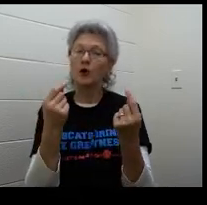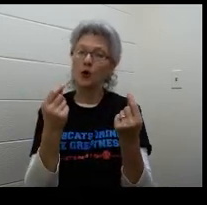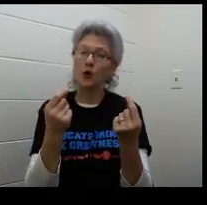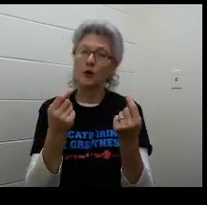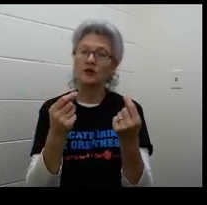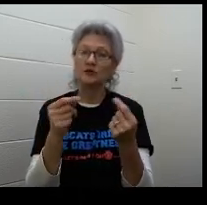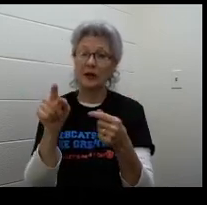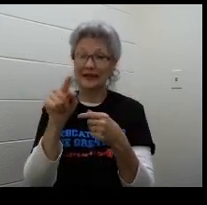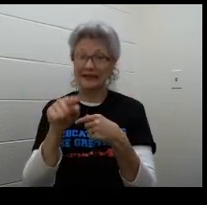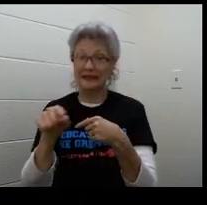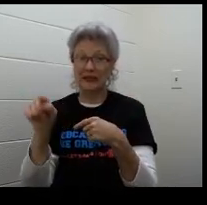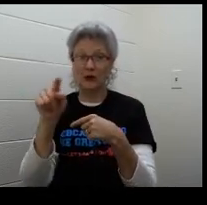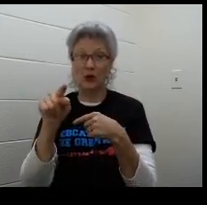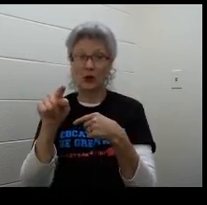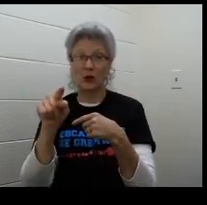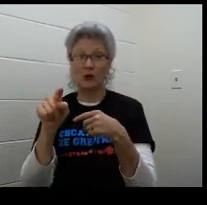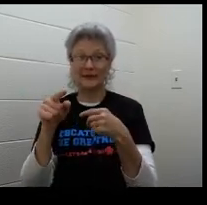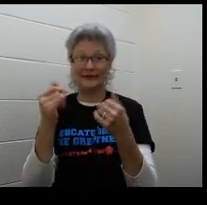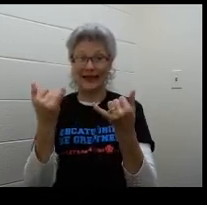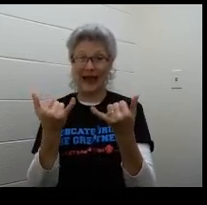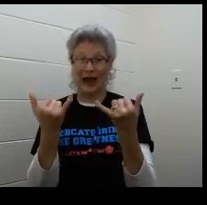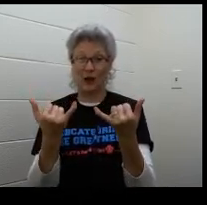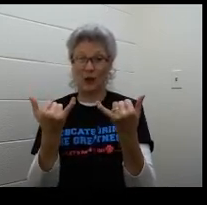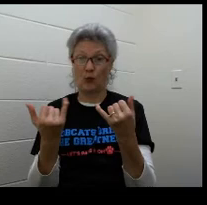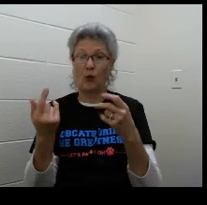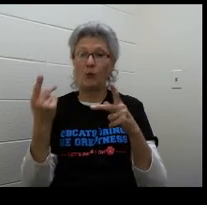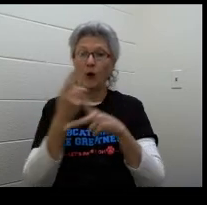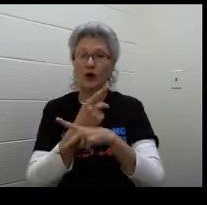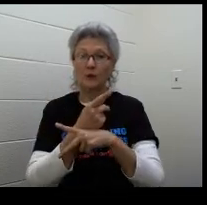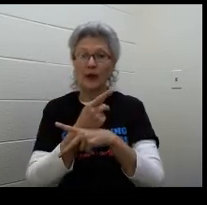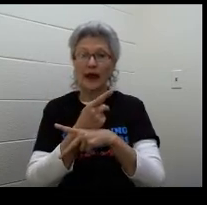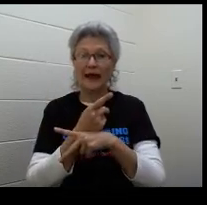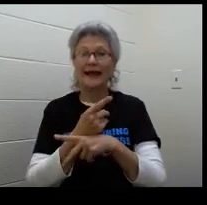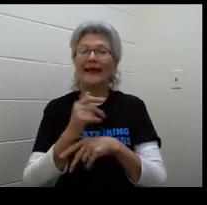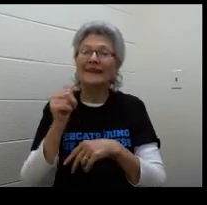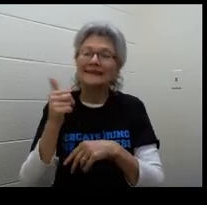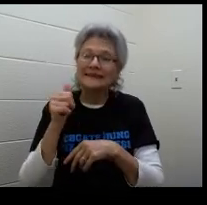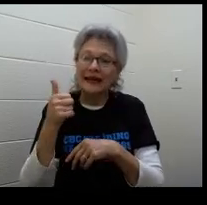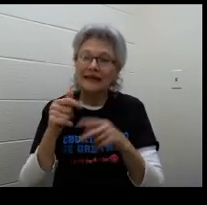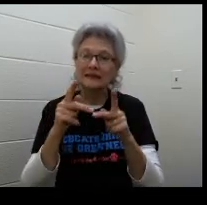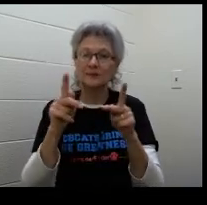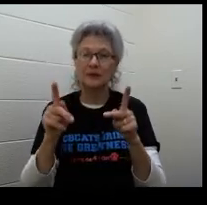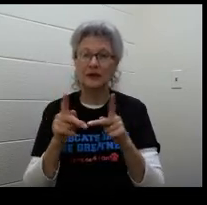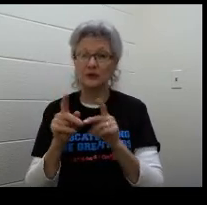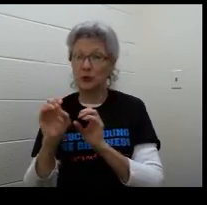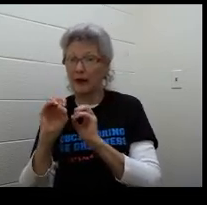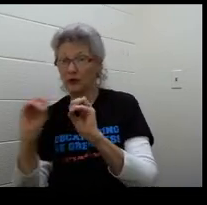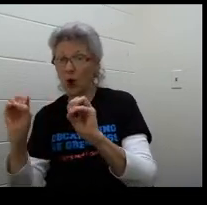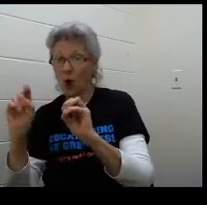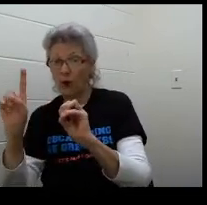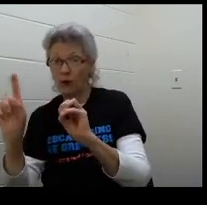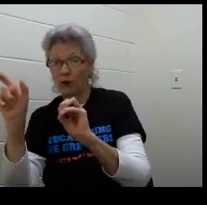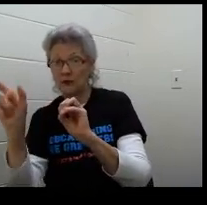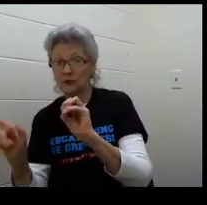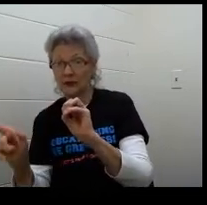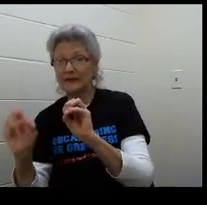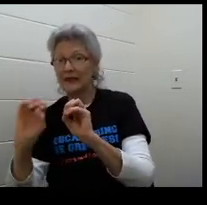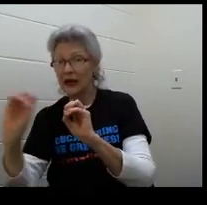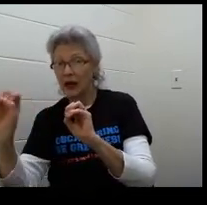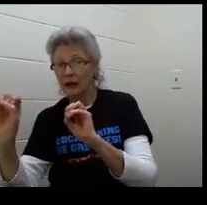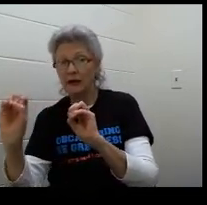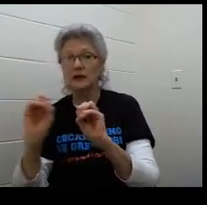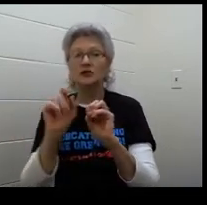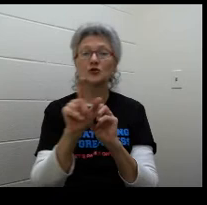a 0 right over here, because we're now going to multiply 36 times something in the tens place. This isn't just a 2, this is a